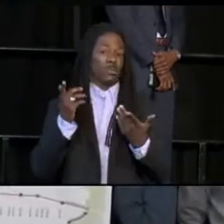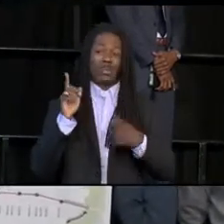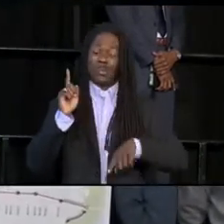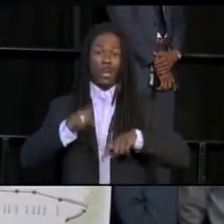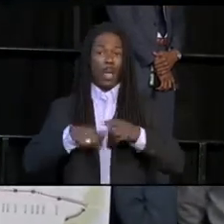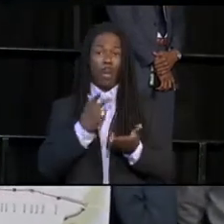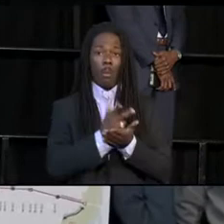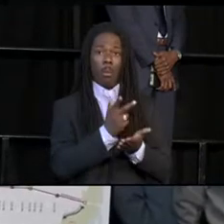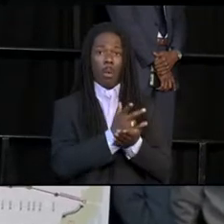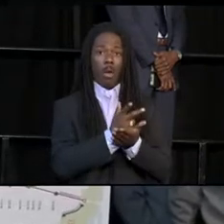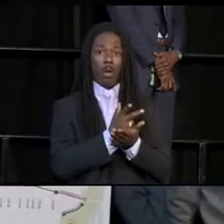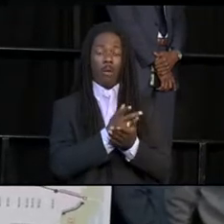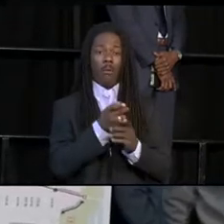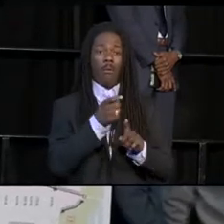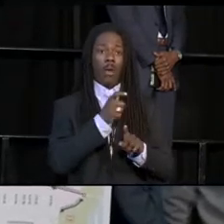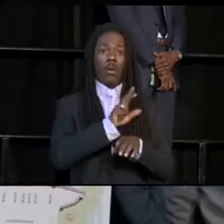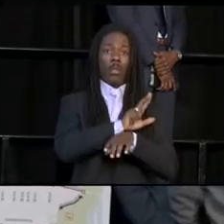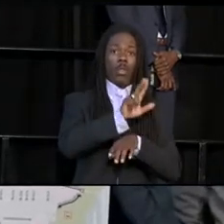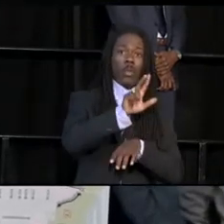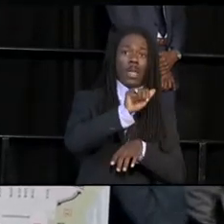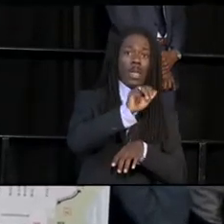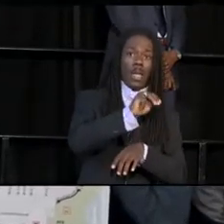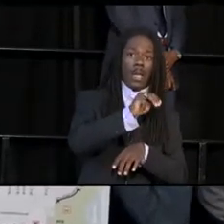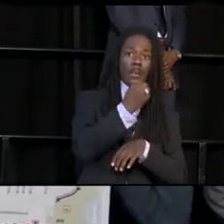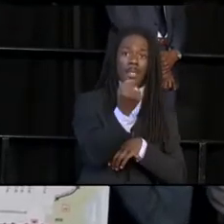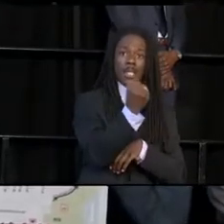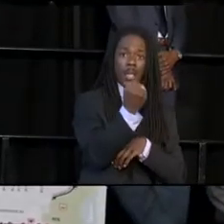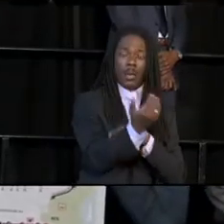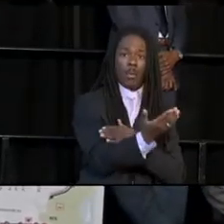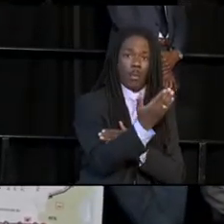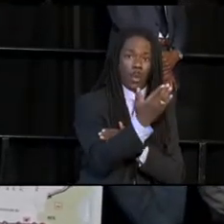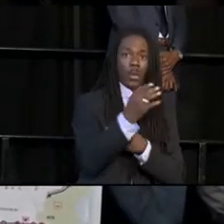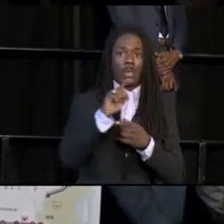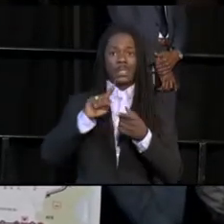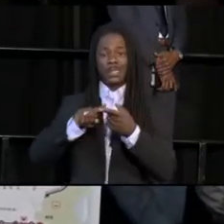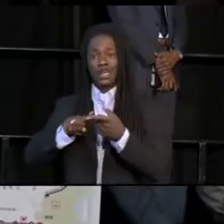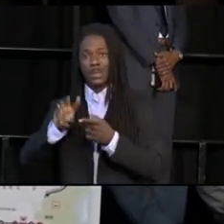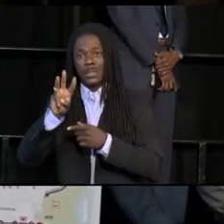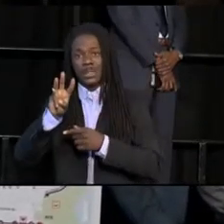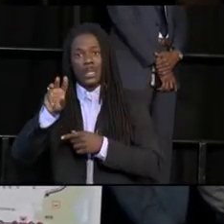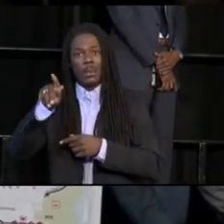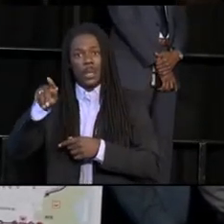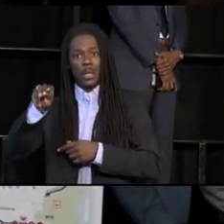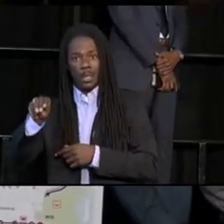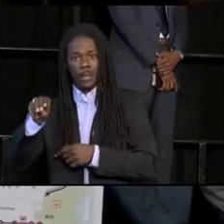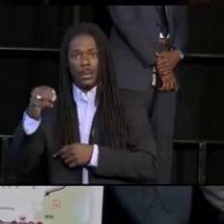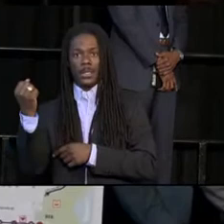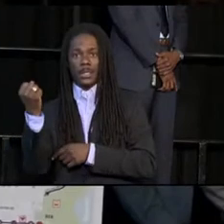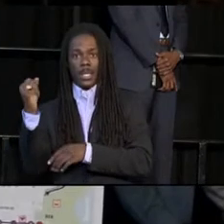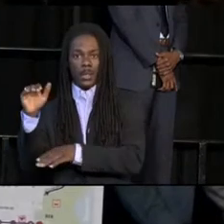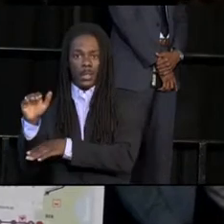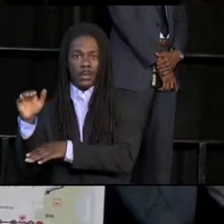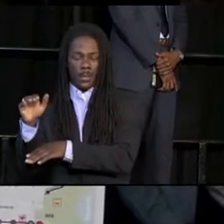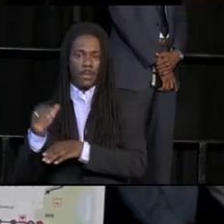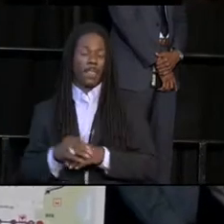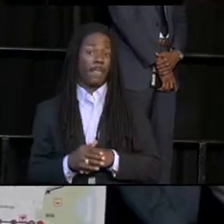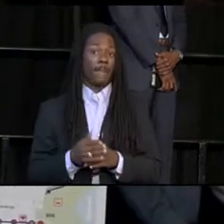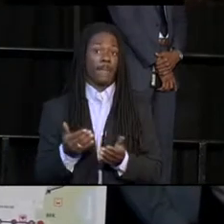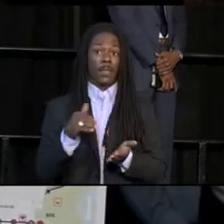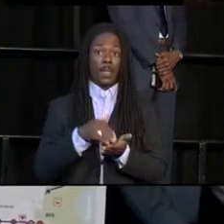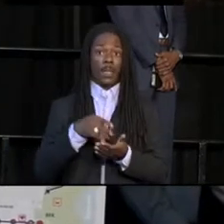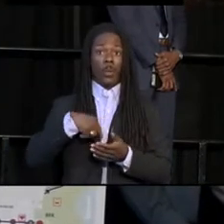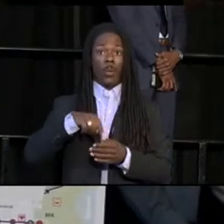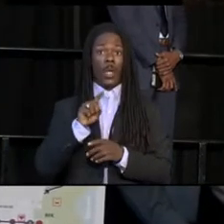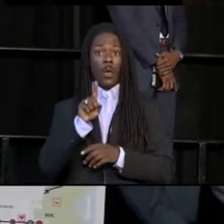in effect from 3 a.m. on Saturday morning until 6 p.m. on Saturday evening. Again,